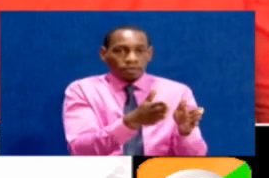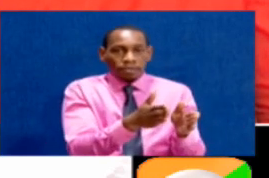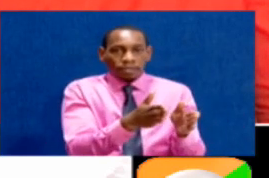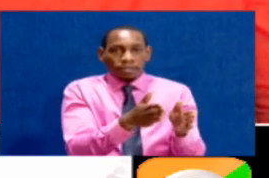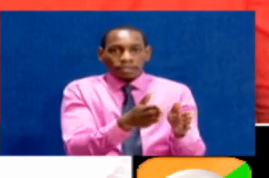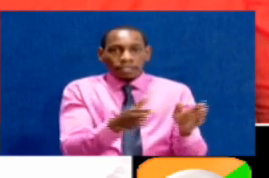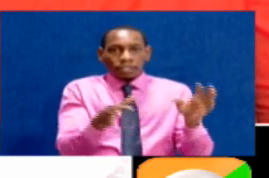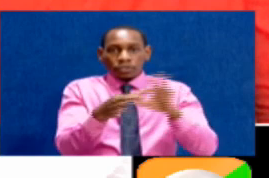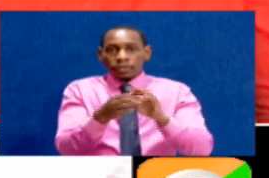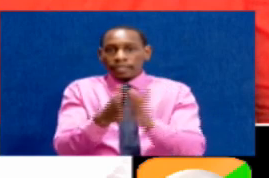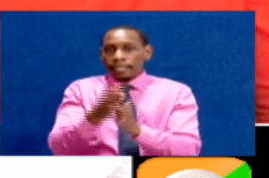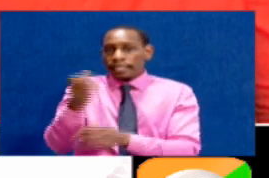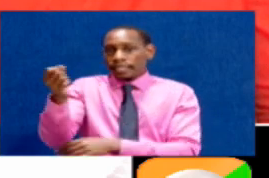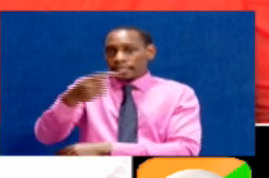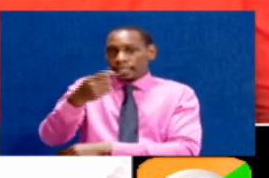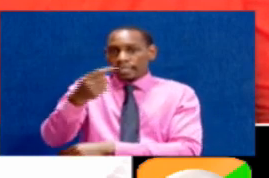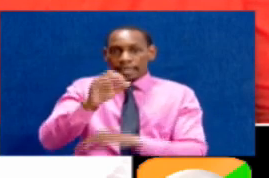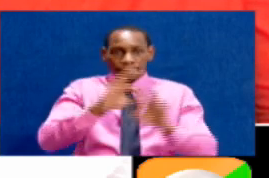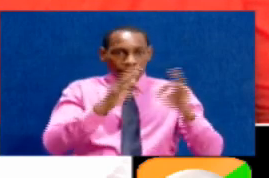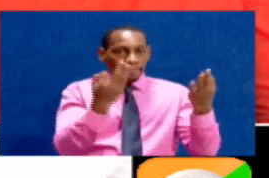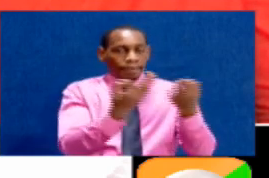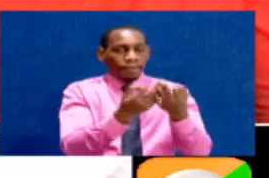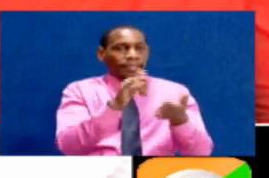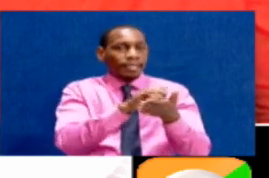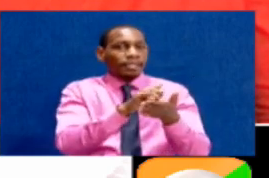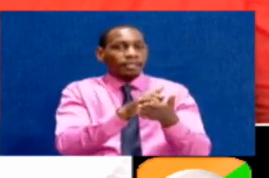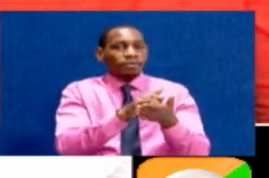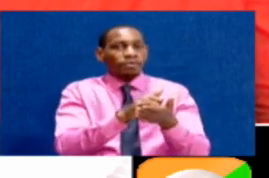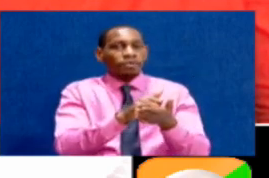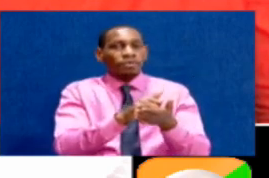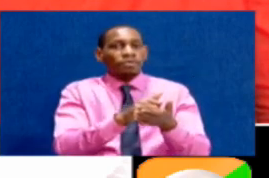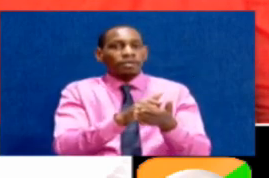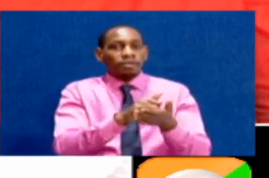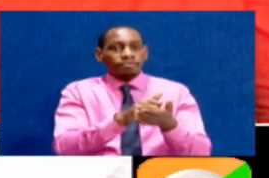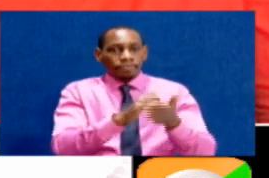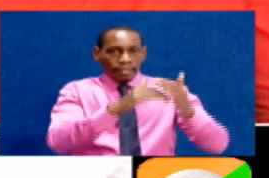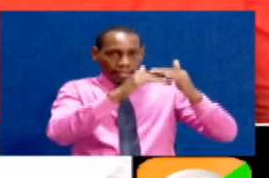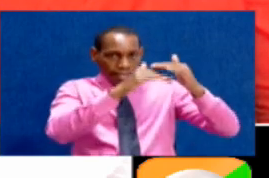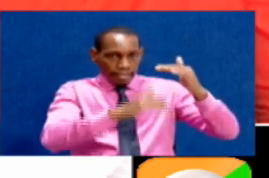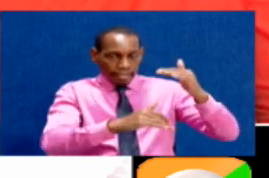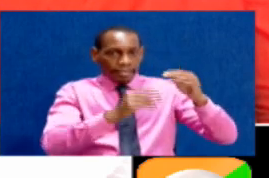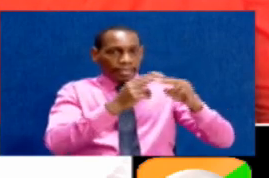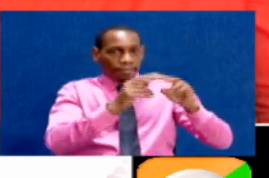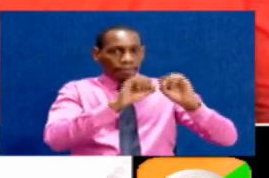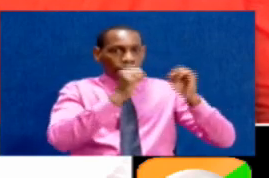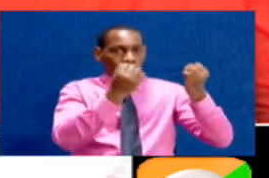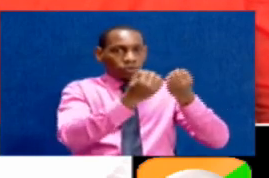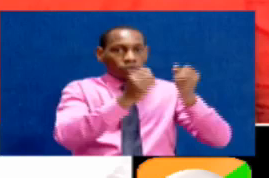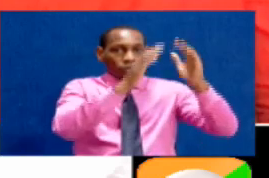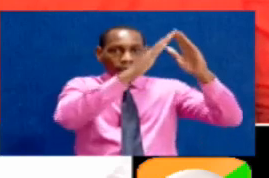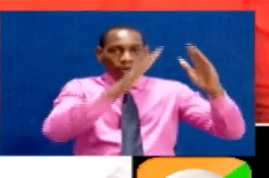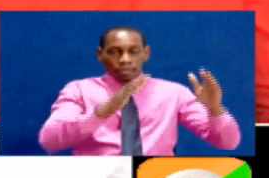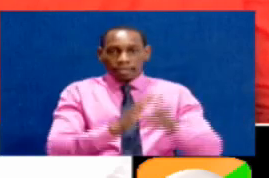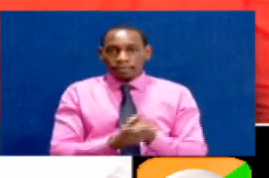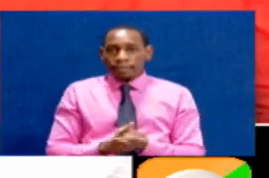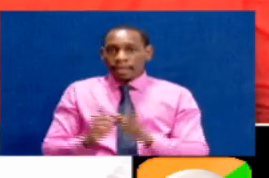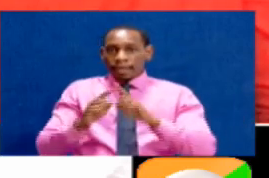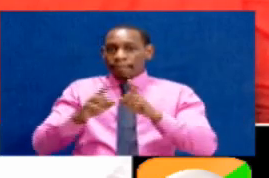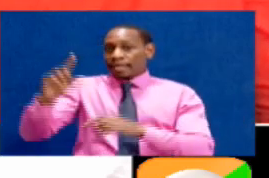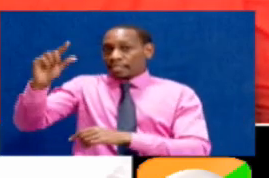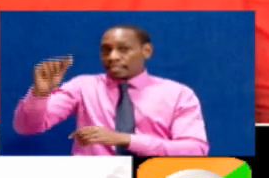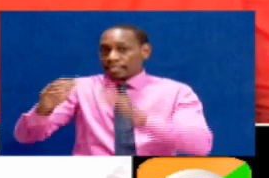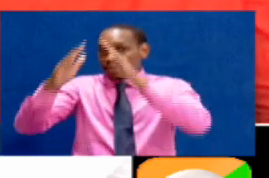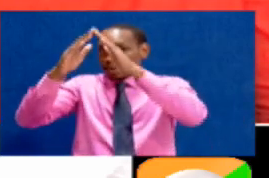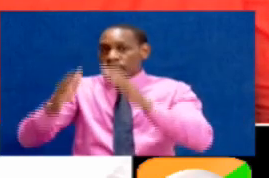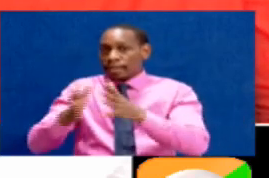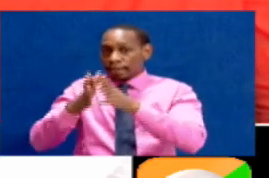or joint incomes of the family that would be that's below. That's what is called social housing. But affordable housing